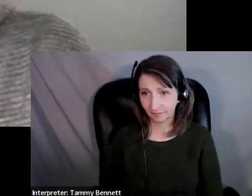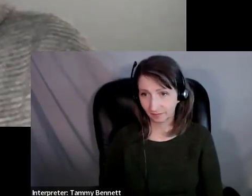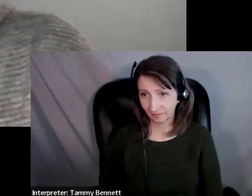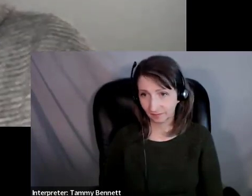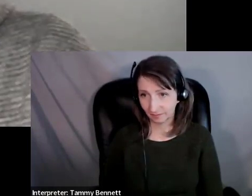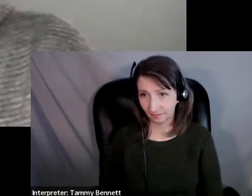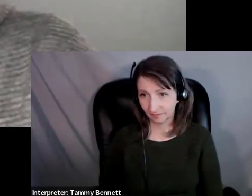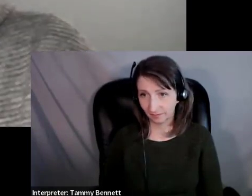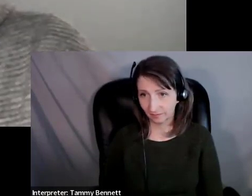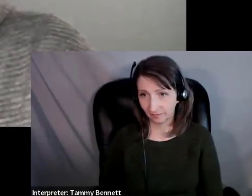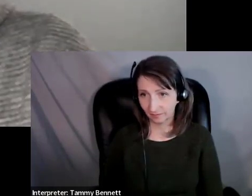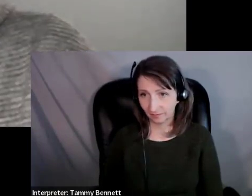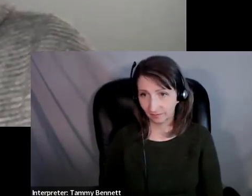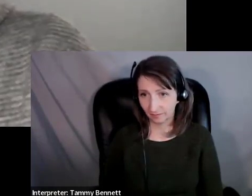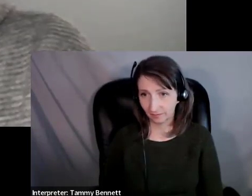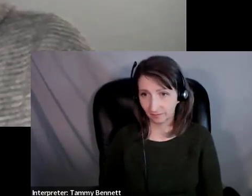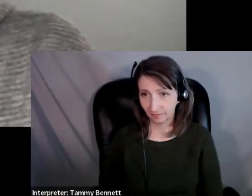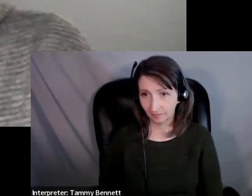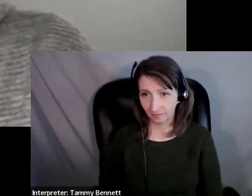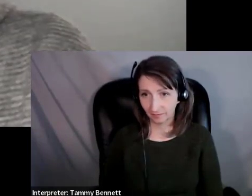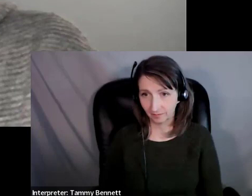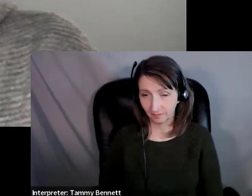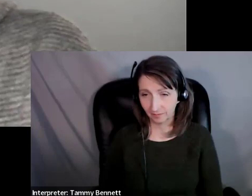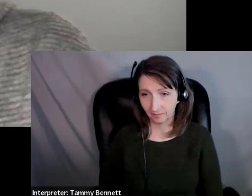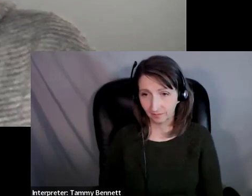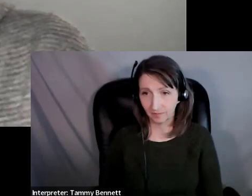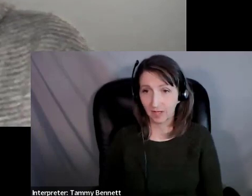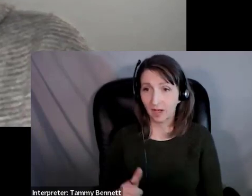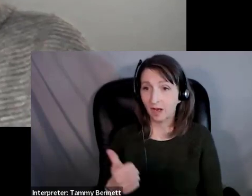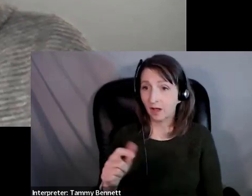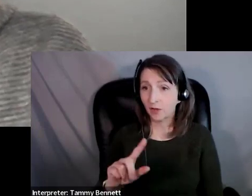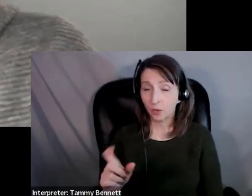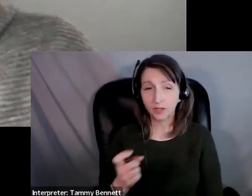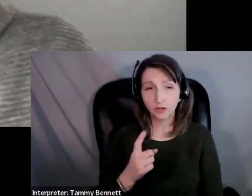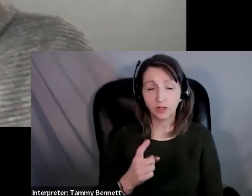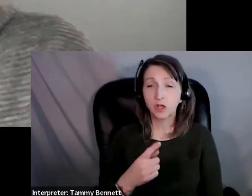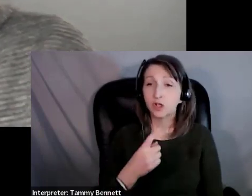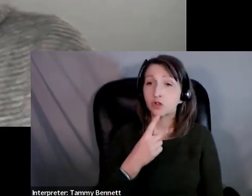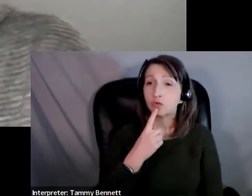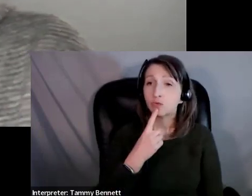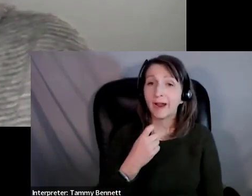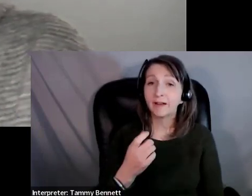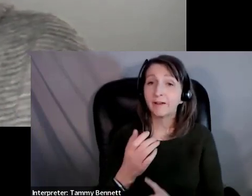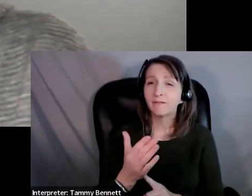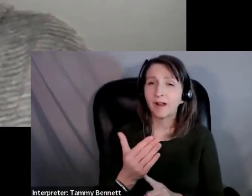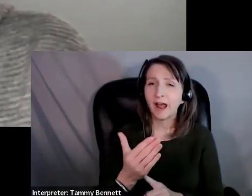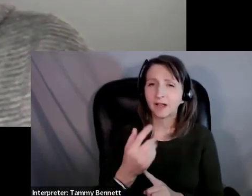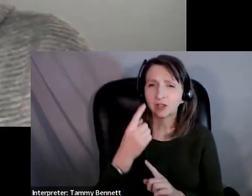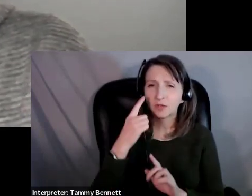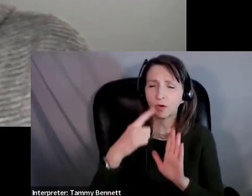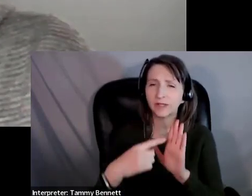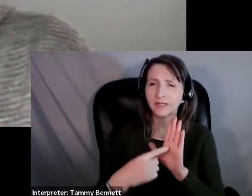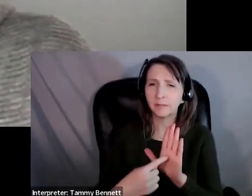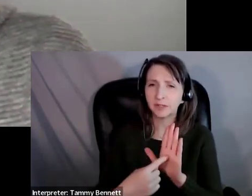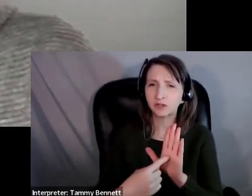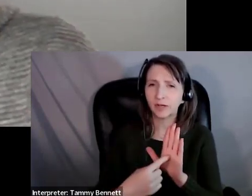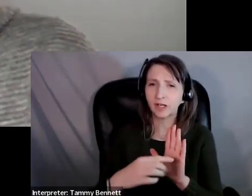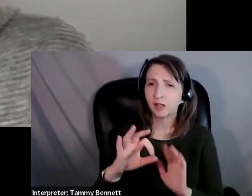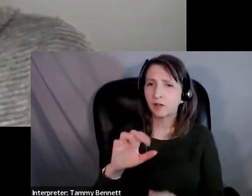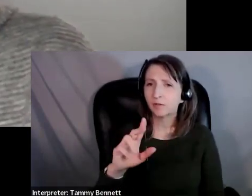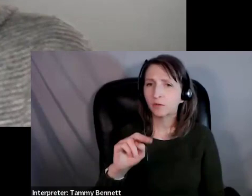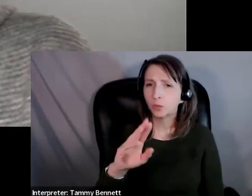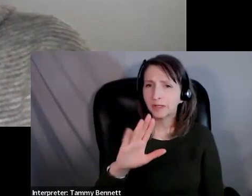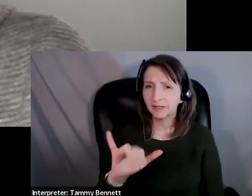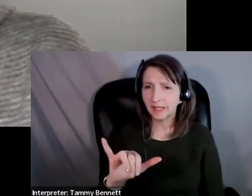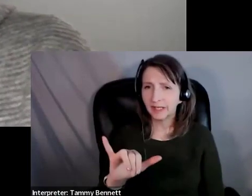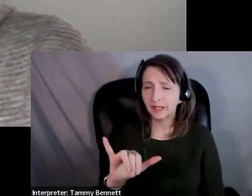Um, let's see. Another question is what are red flags for demonstrating fluency and ASL to recommend AAC